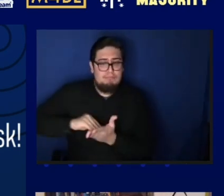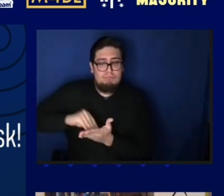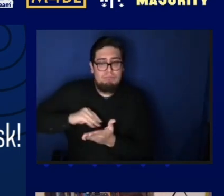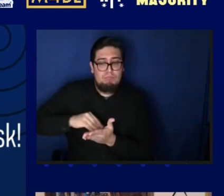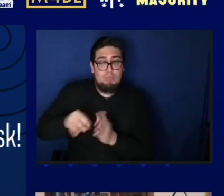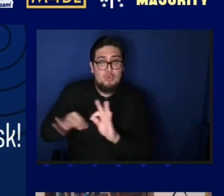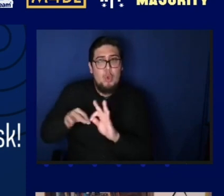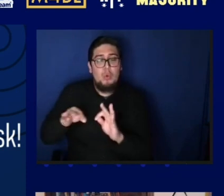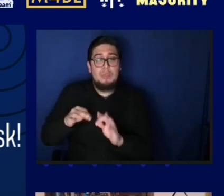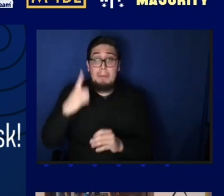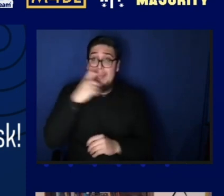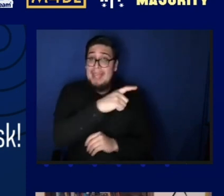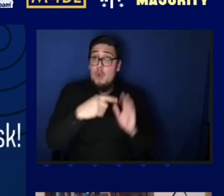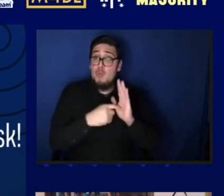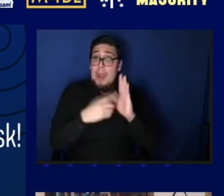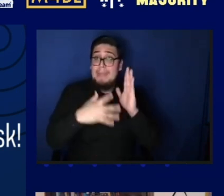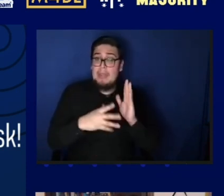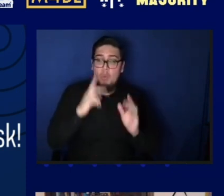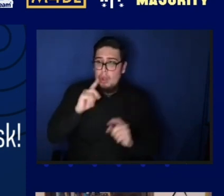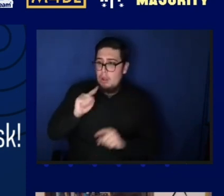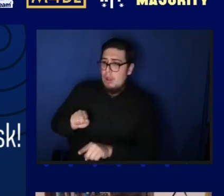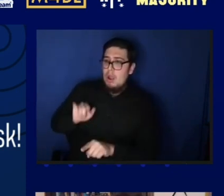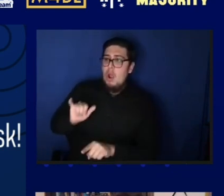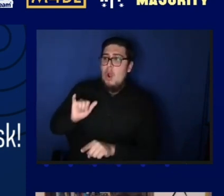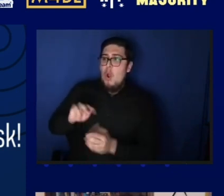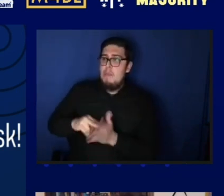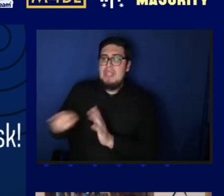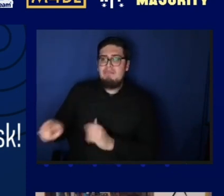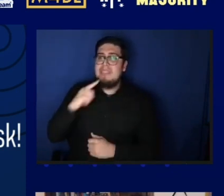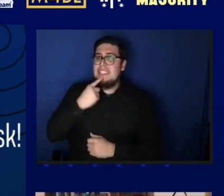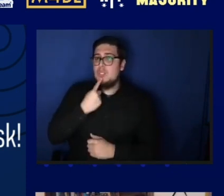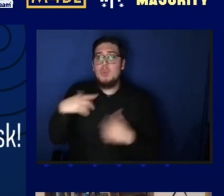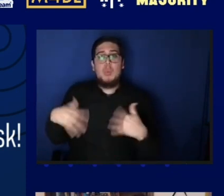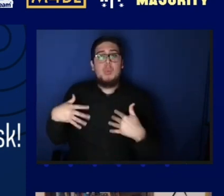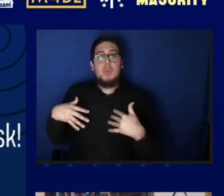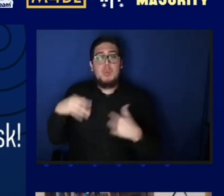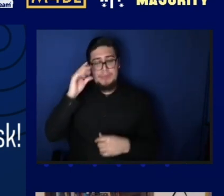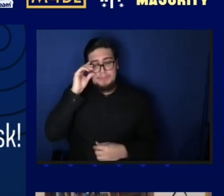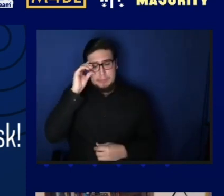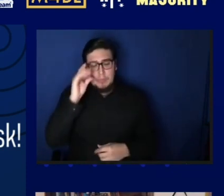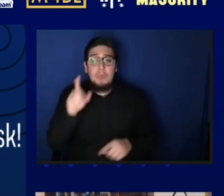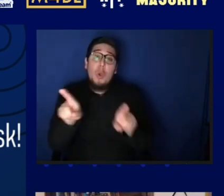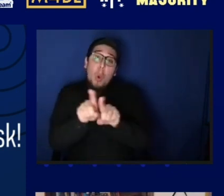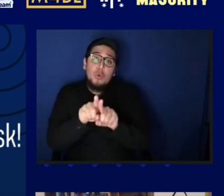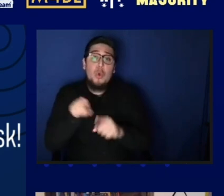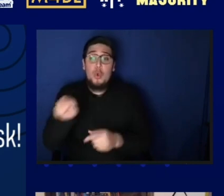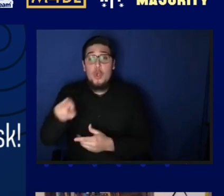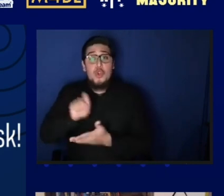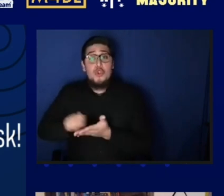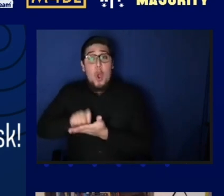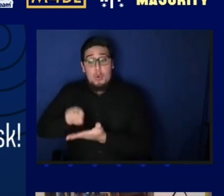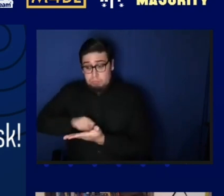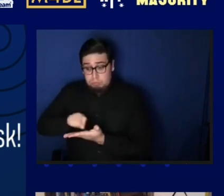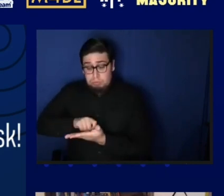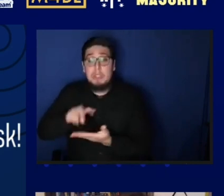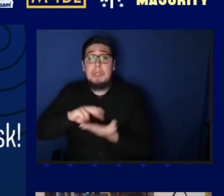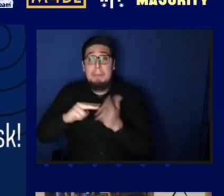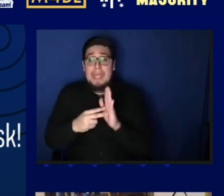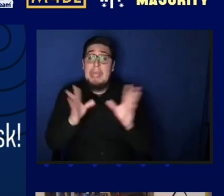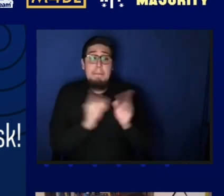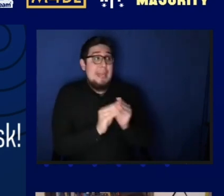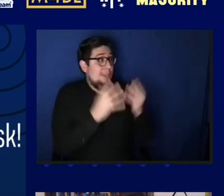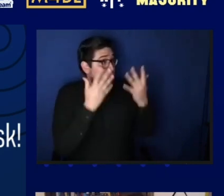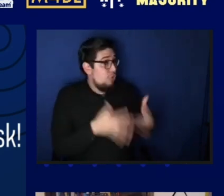as well. And also you want to debrief the meeting with your group, right? And so those notes help there too. And just so you know, the